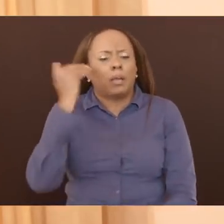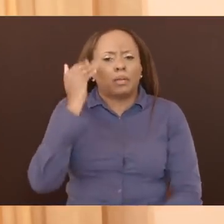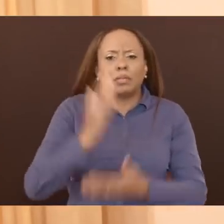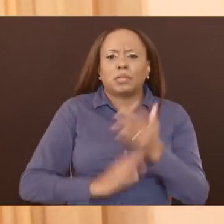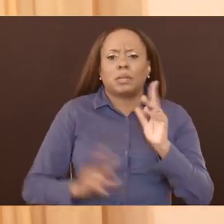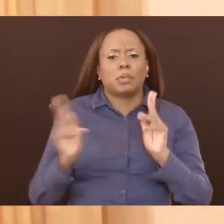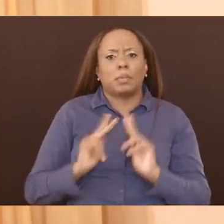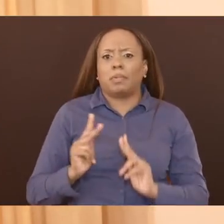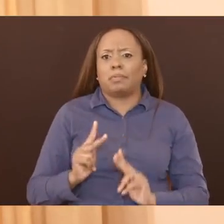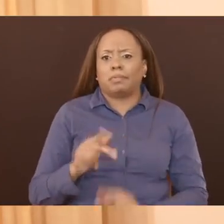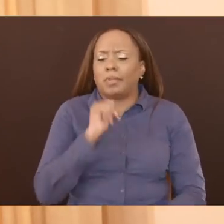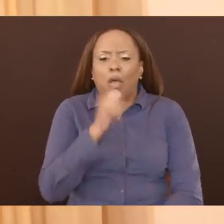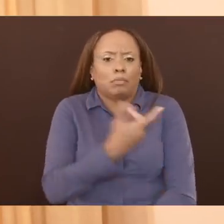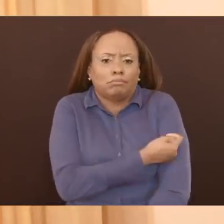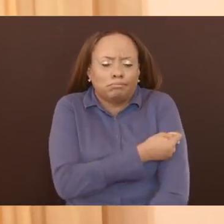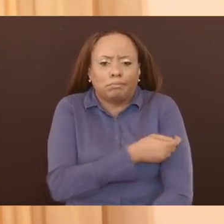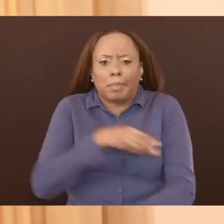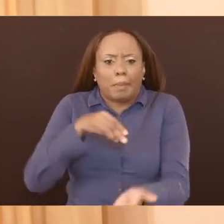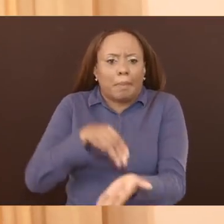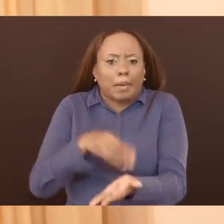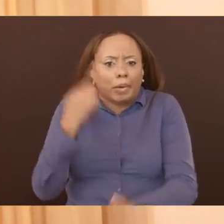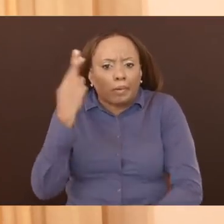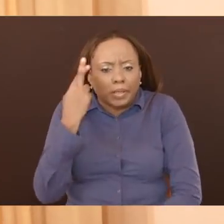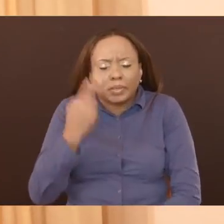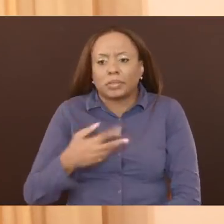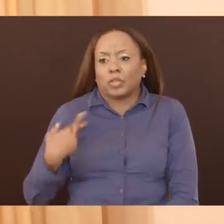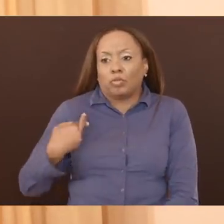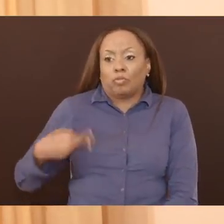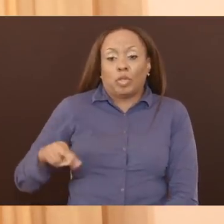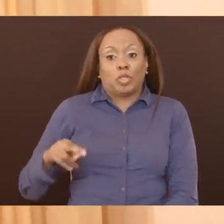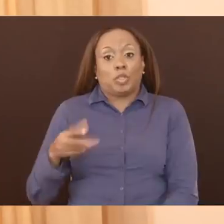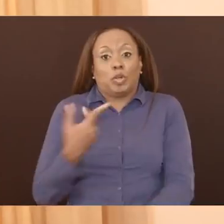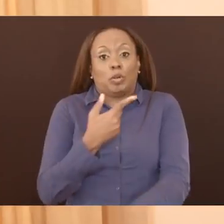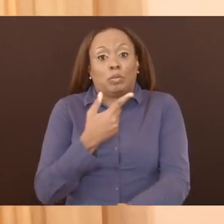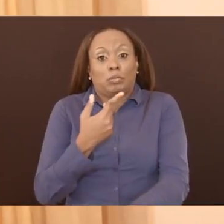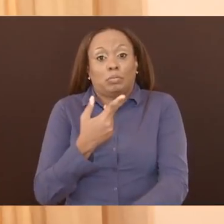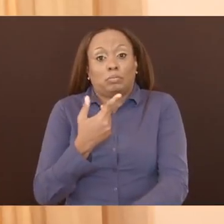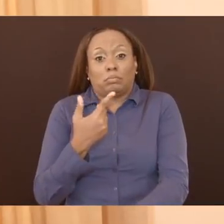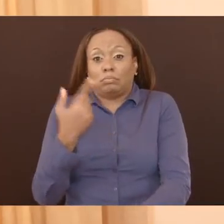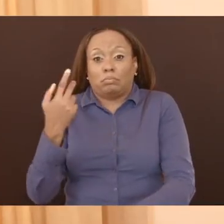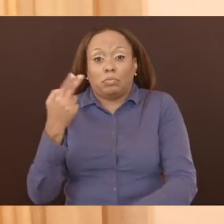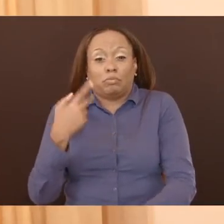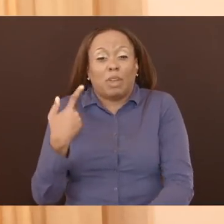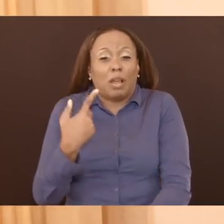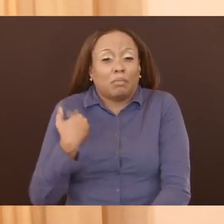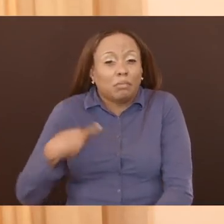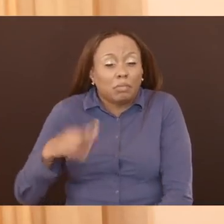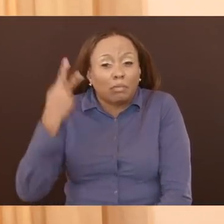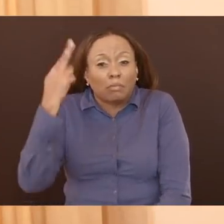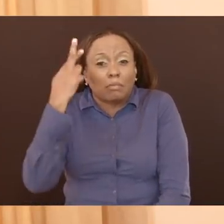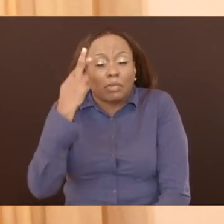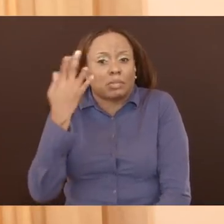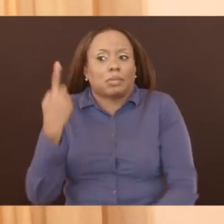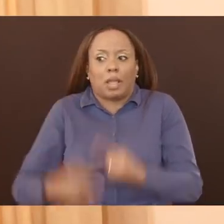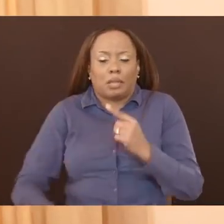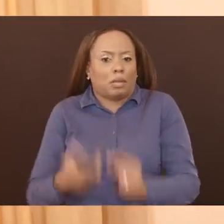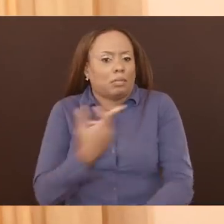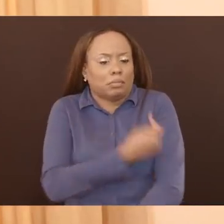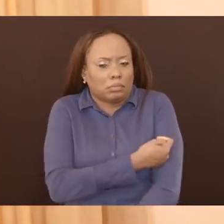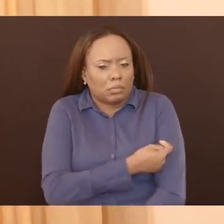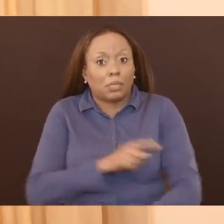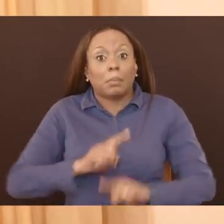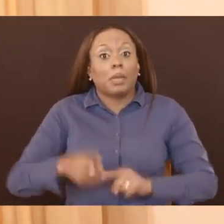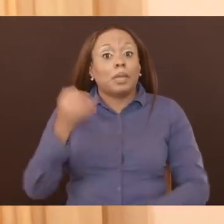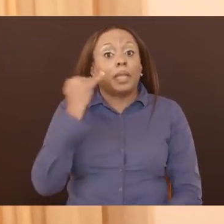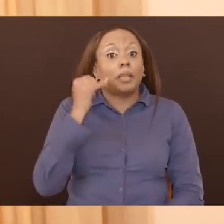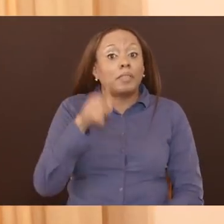some who for medical reasons cannot take it. But those of us who can, and those of us who can encourage others